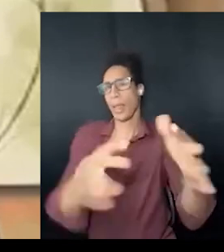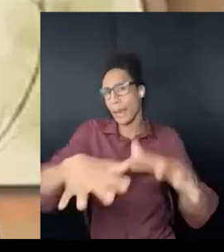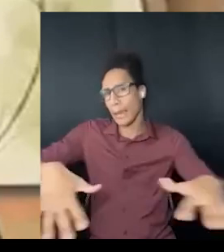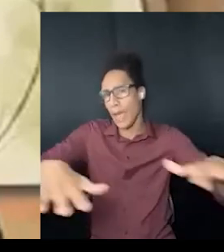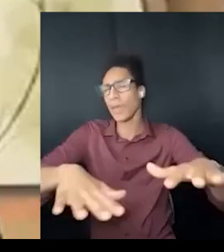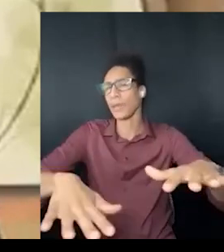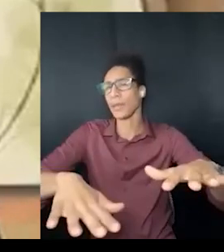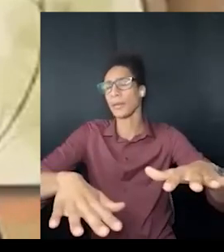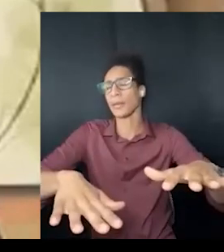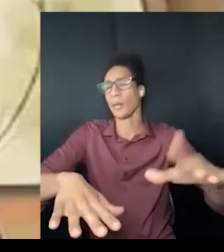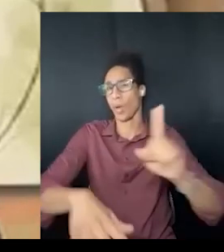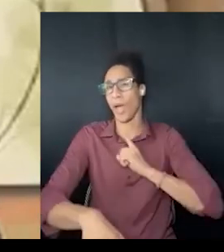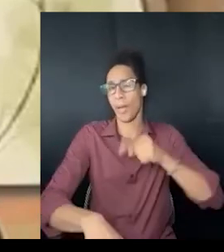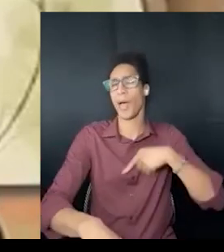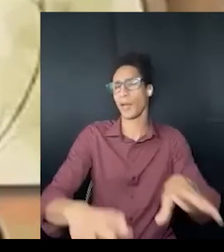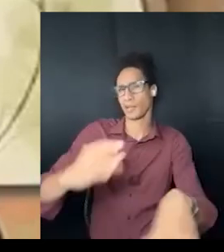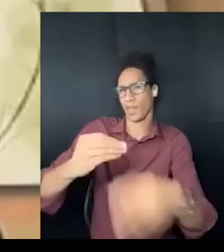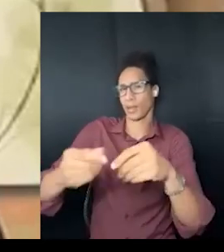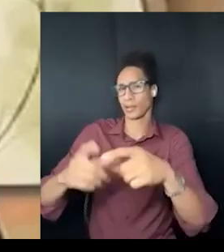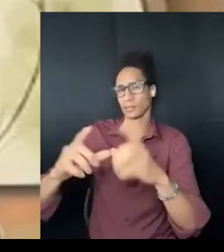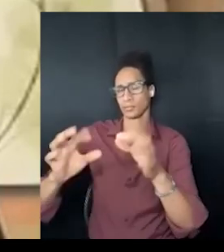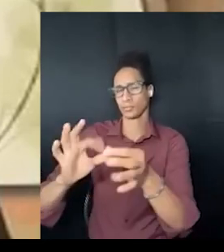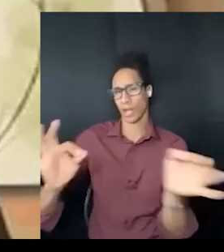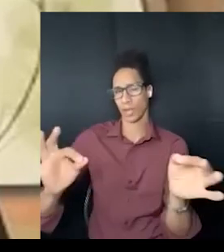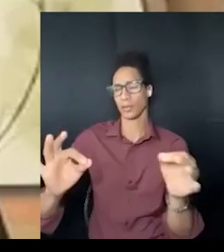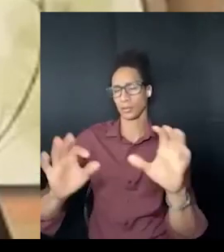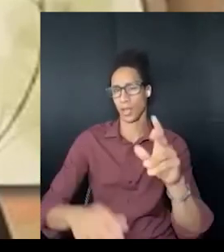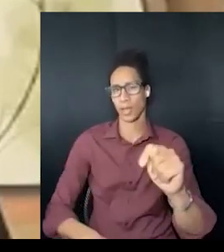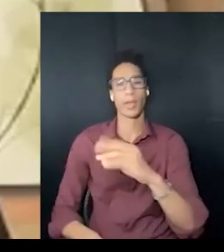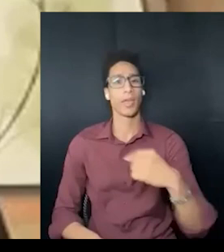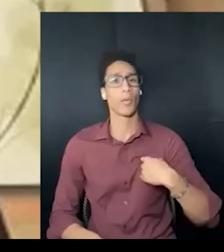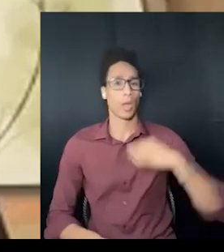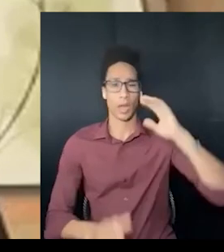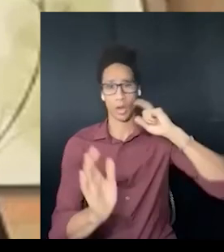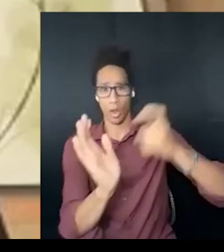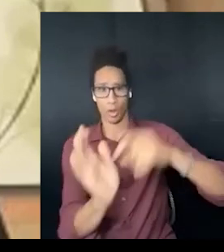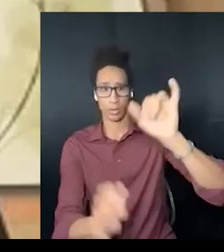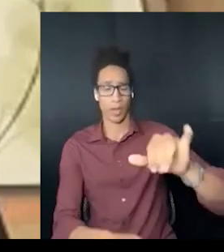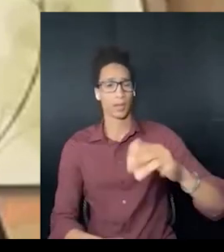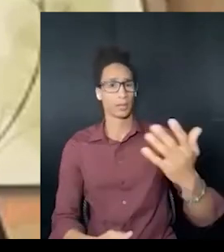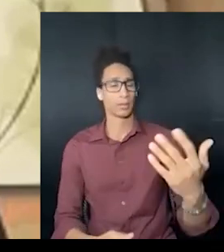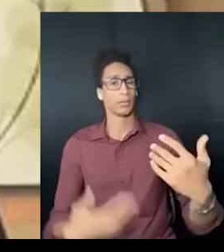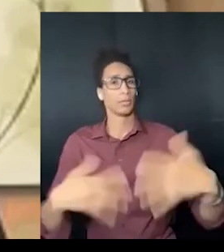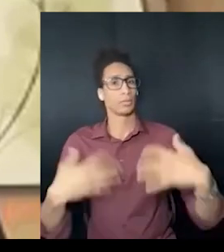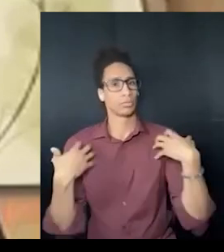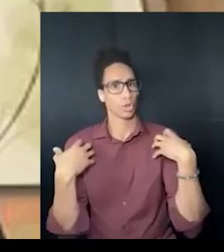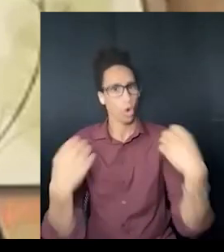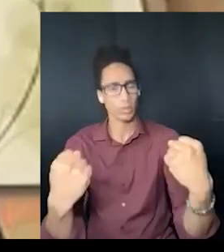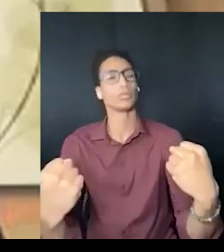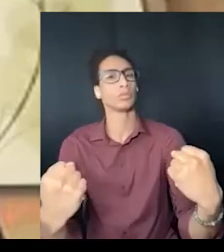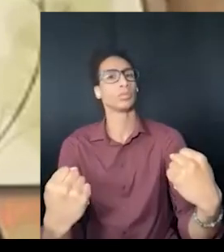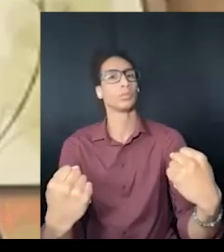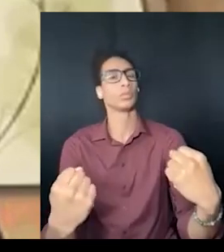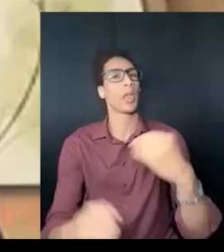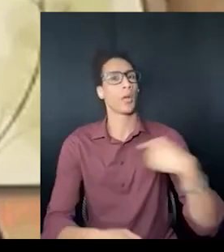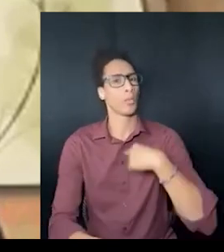affirm that courage and so much more has brought all of us into this space today. and we acknowledge and affirm